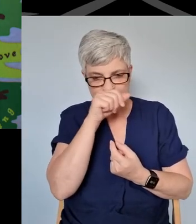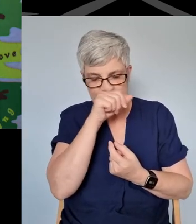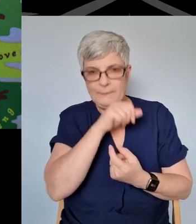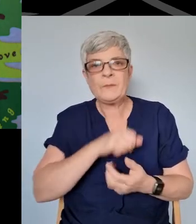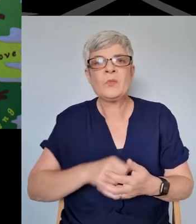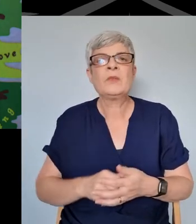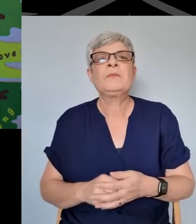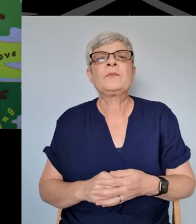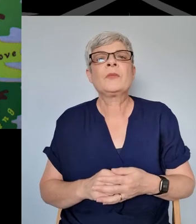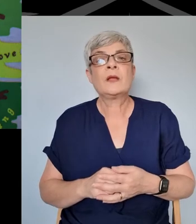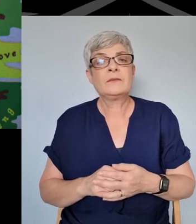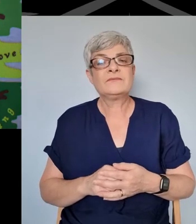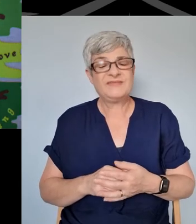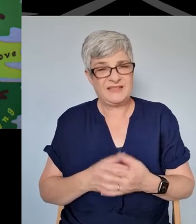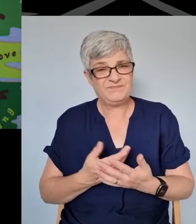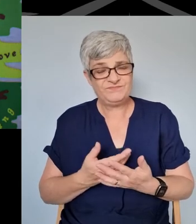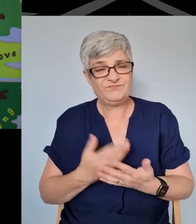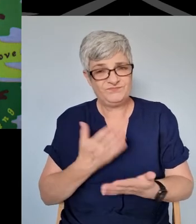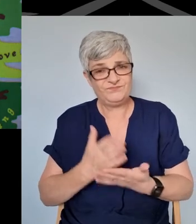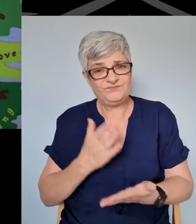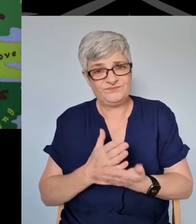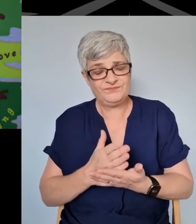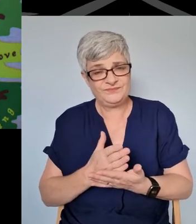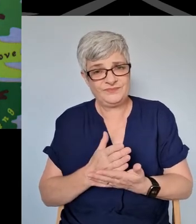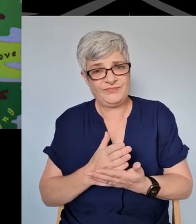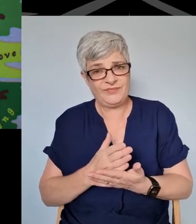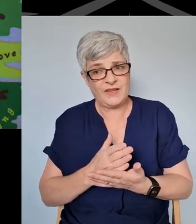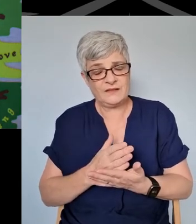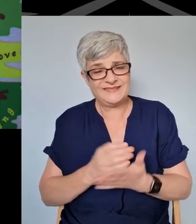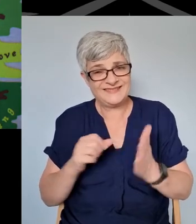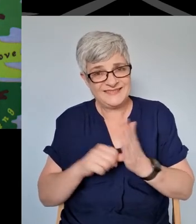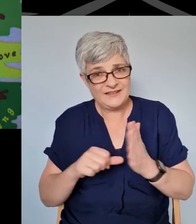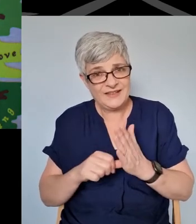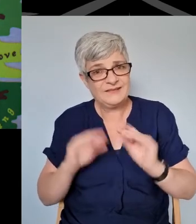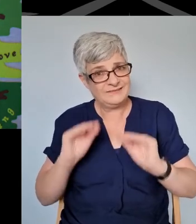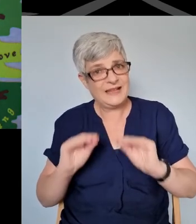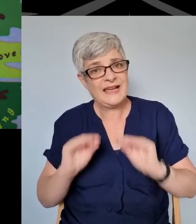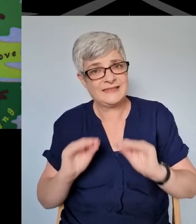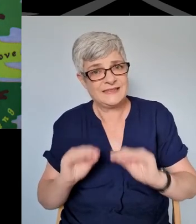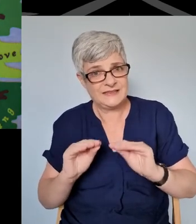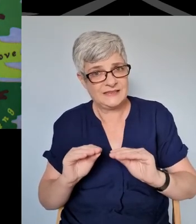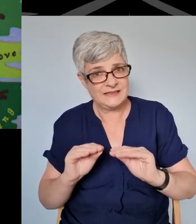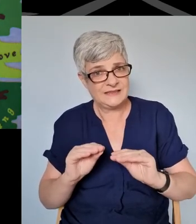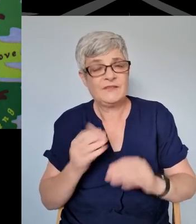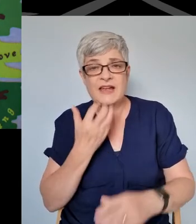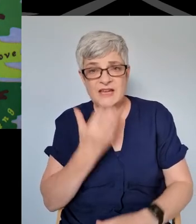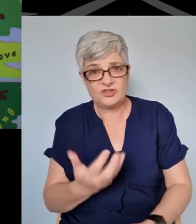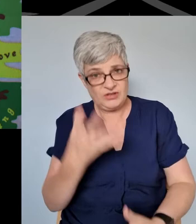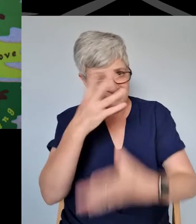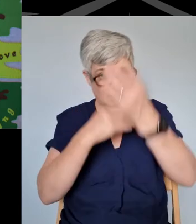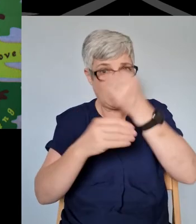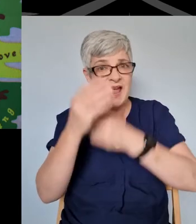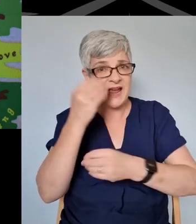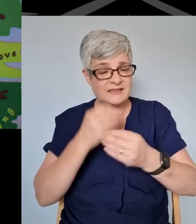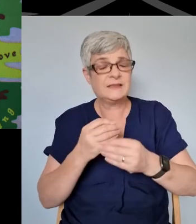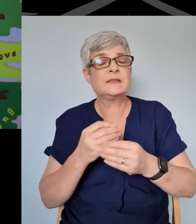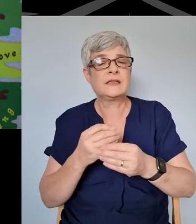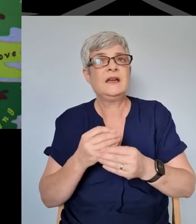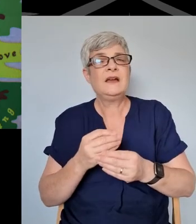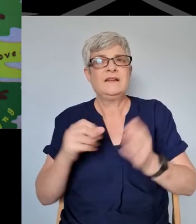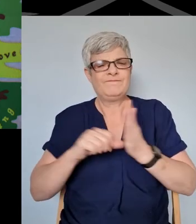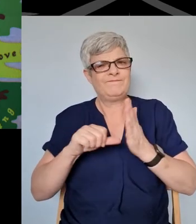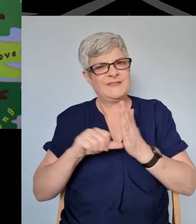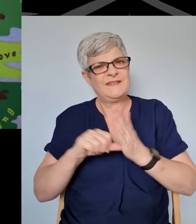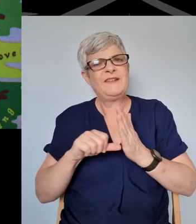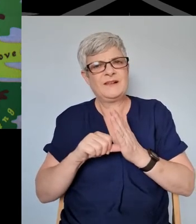And in all of this, perhaps one of the hardest lessons for Israel to learn, and one of the hardest lessons